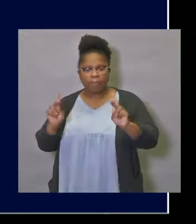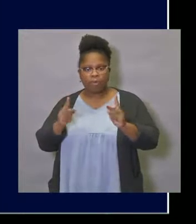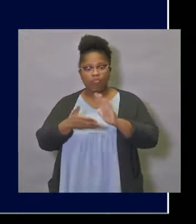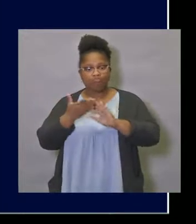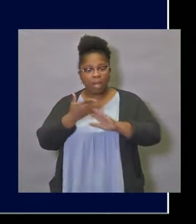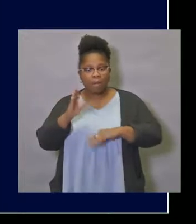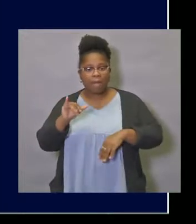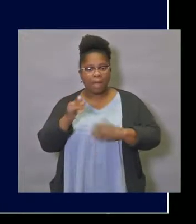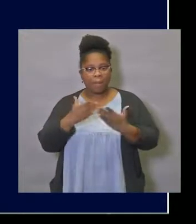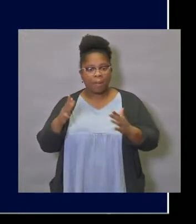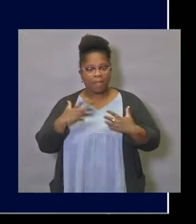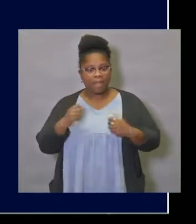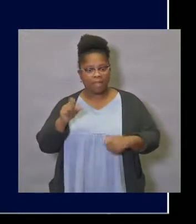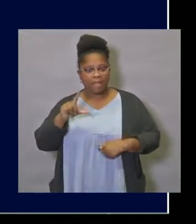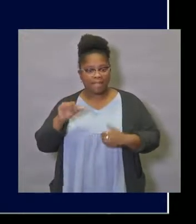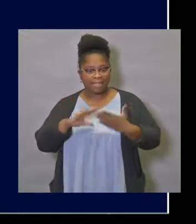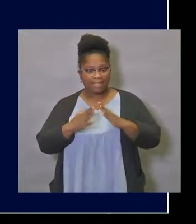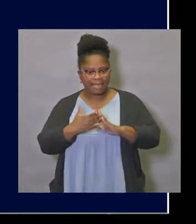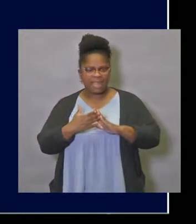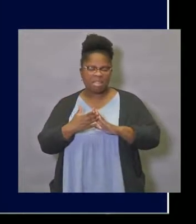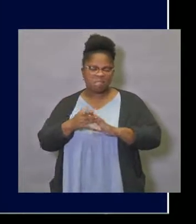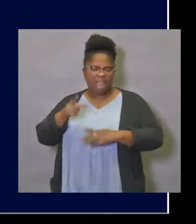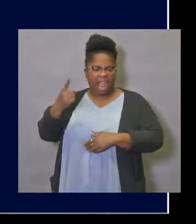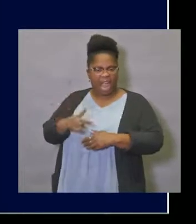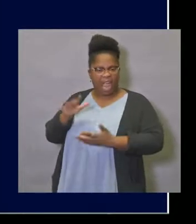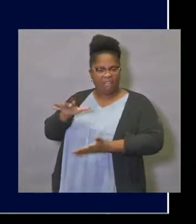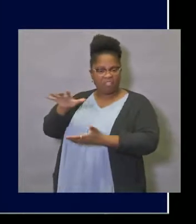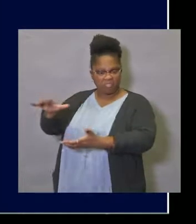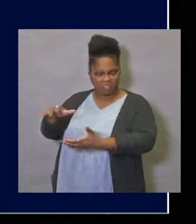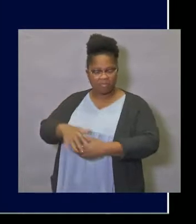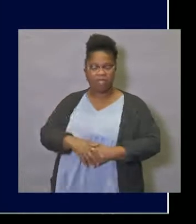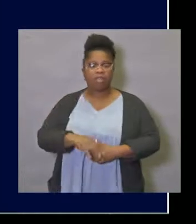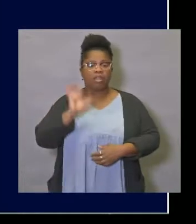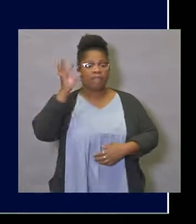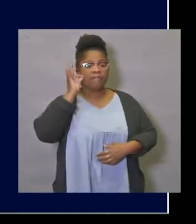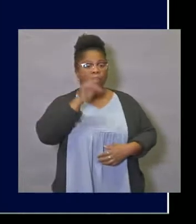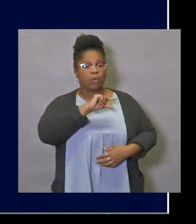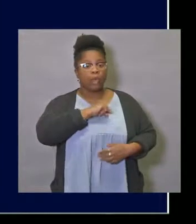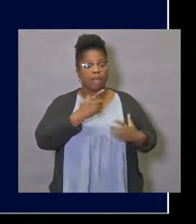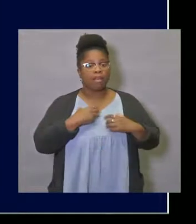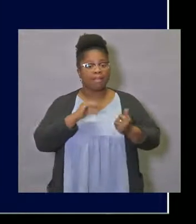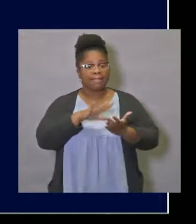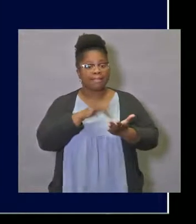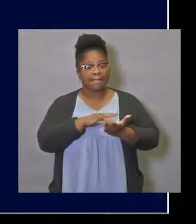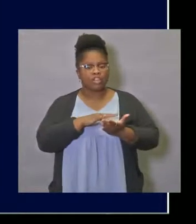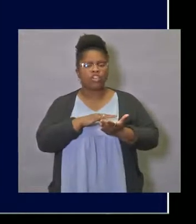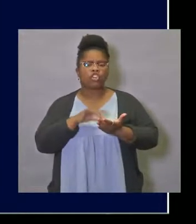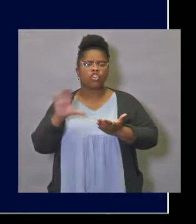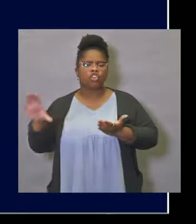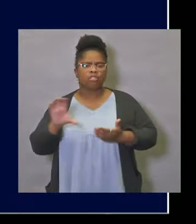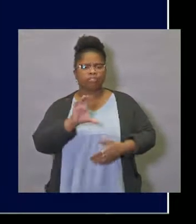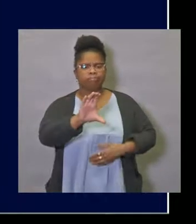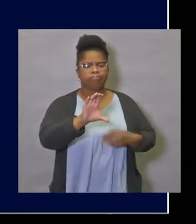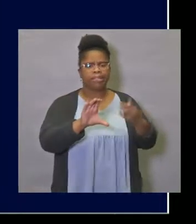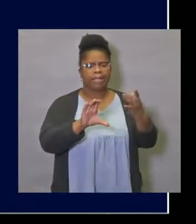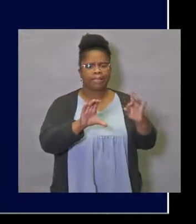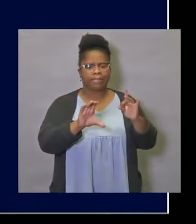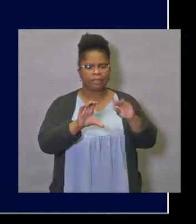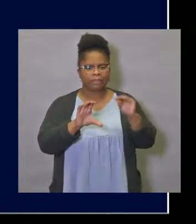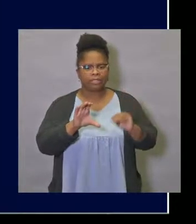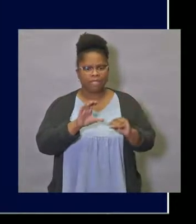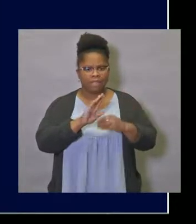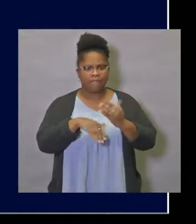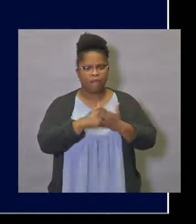about half of the allocation. Our federally qualified health centers receive almost 18% of all available